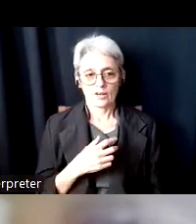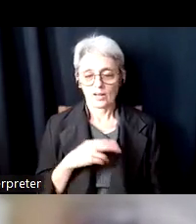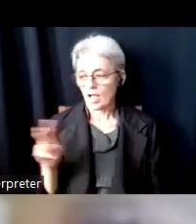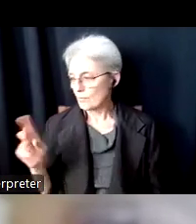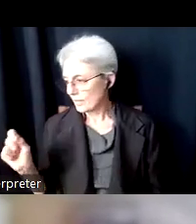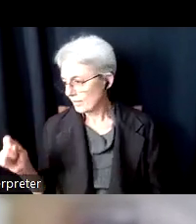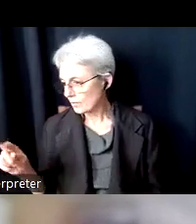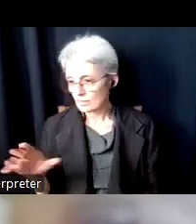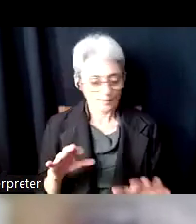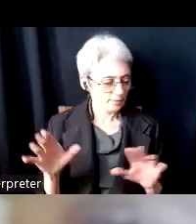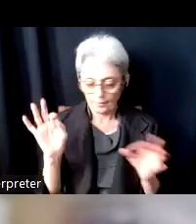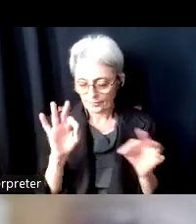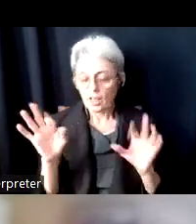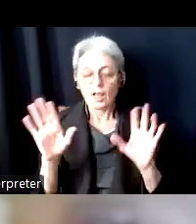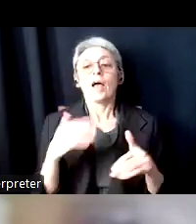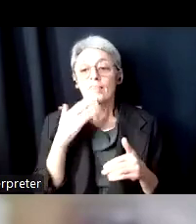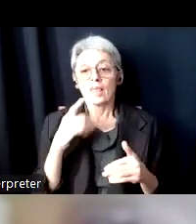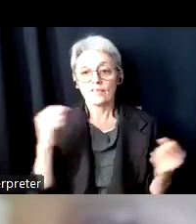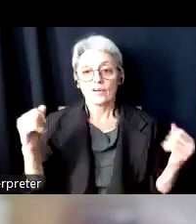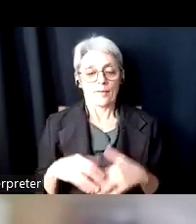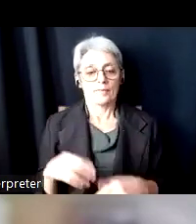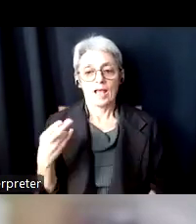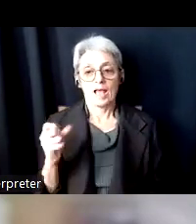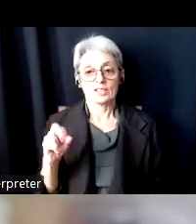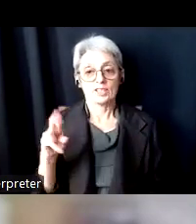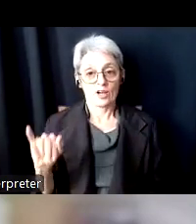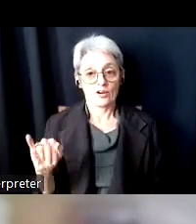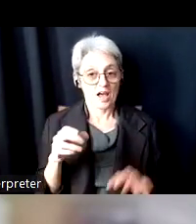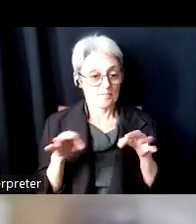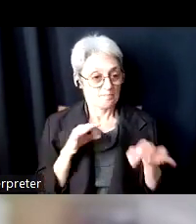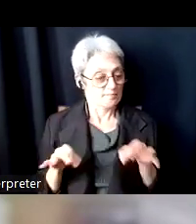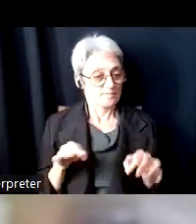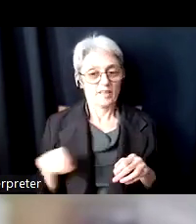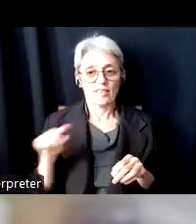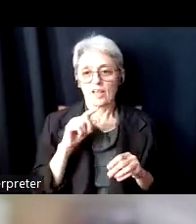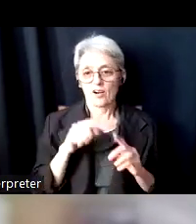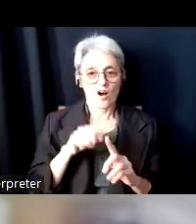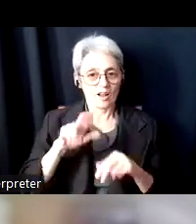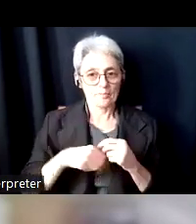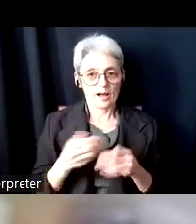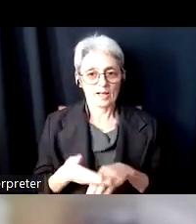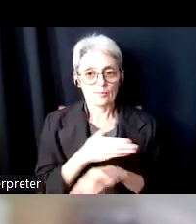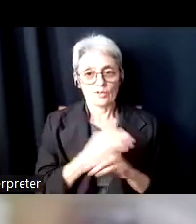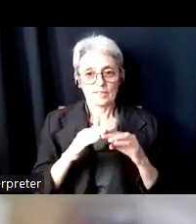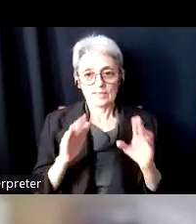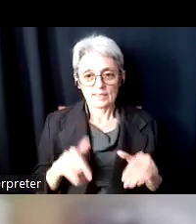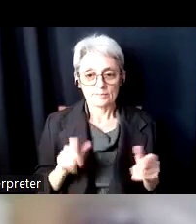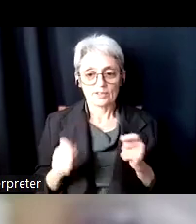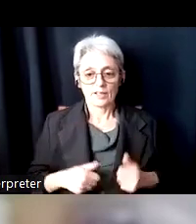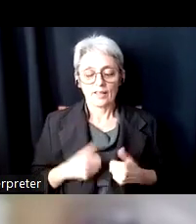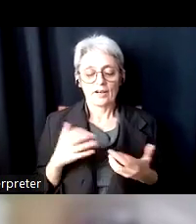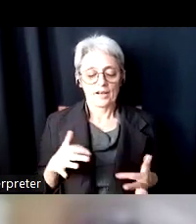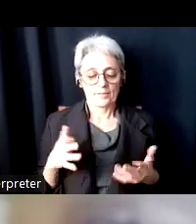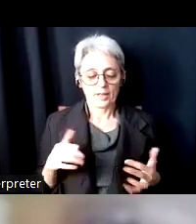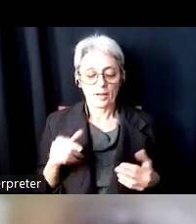everyone for coming. Just a little bit about HSRI. They're all about improving systems and changing lives. They're a nonprofit